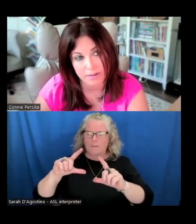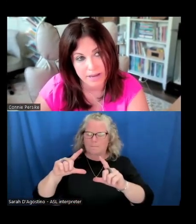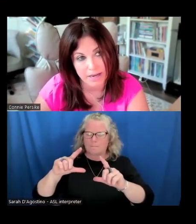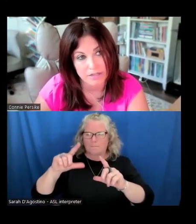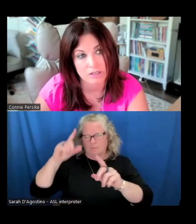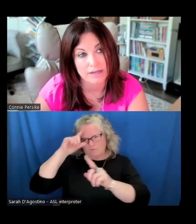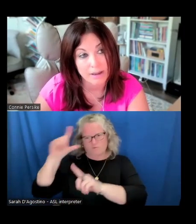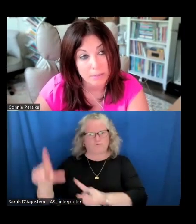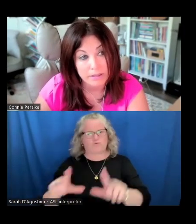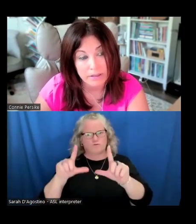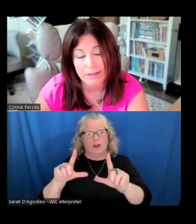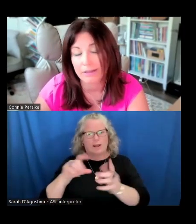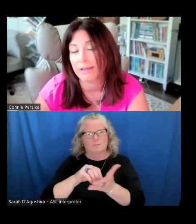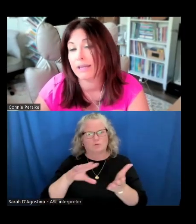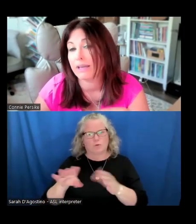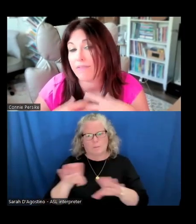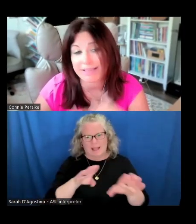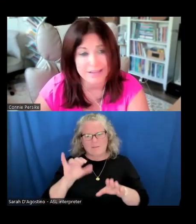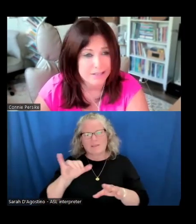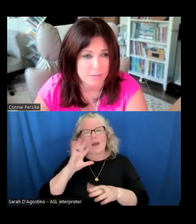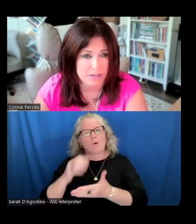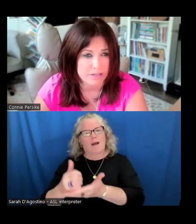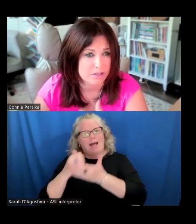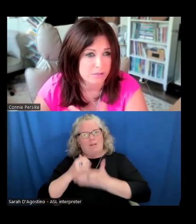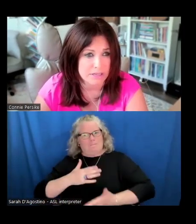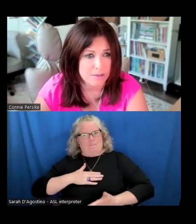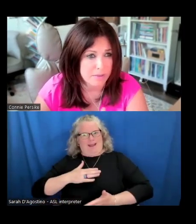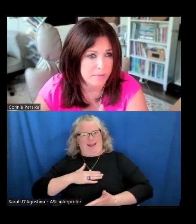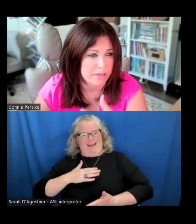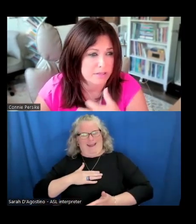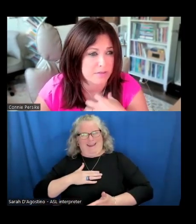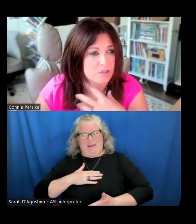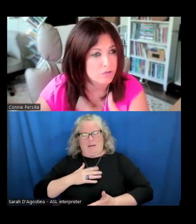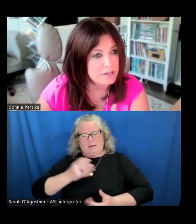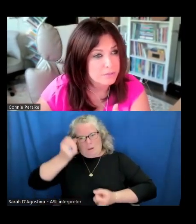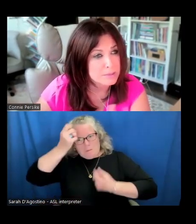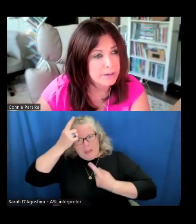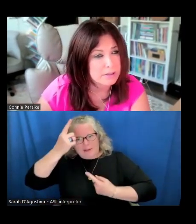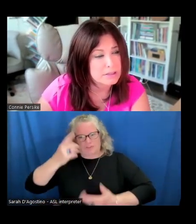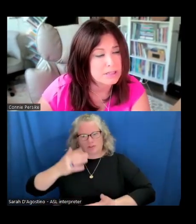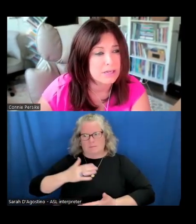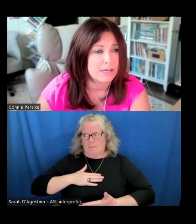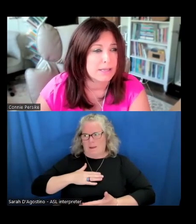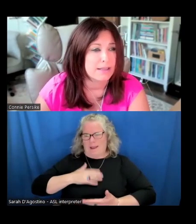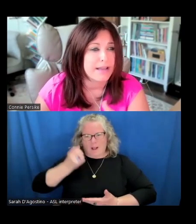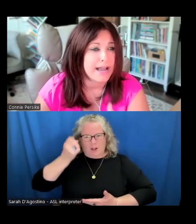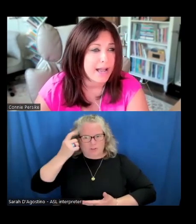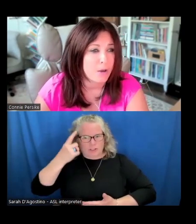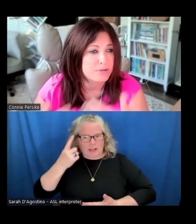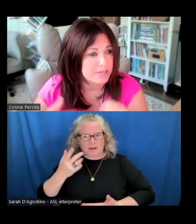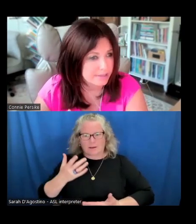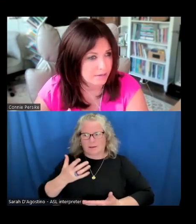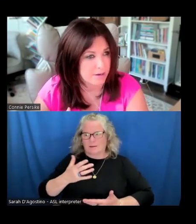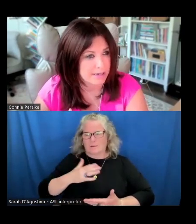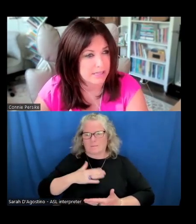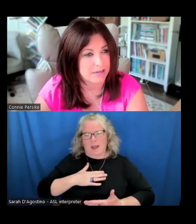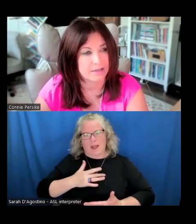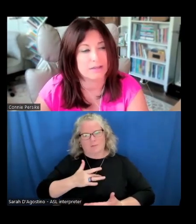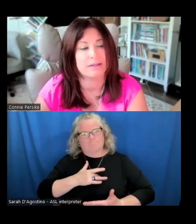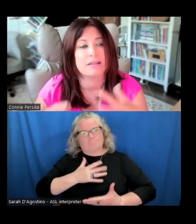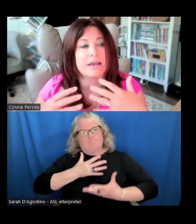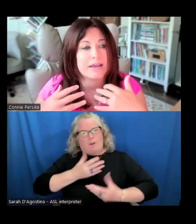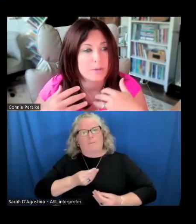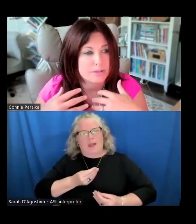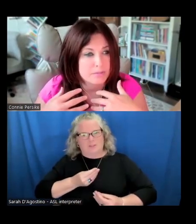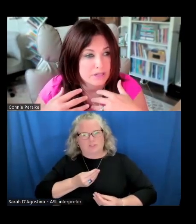up with compassion and empathy. If I think somebody is doing something because of a stress response, that helps me stay